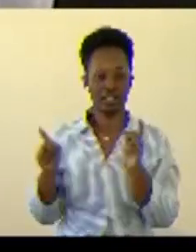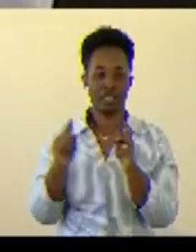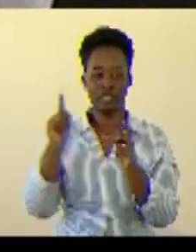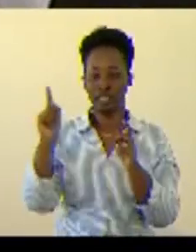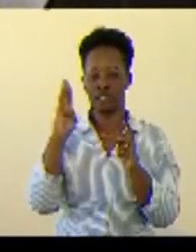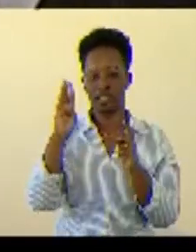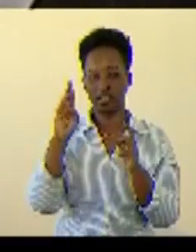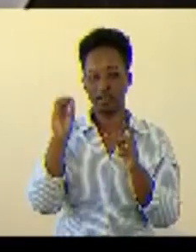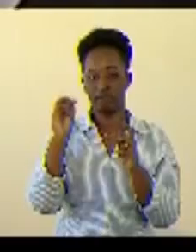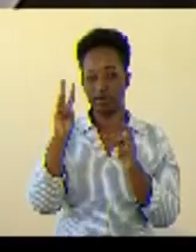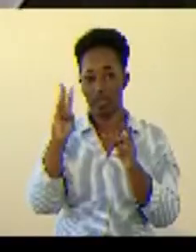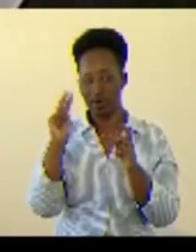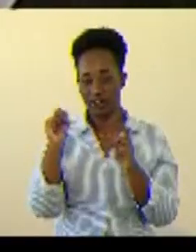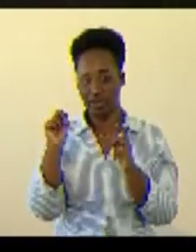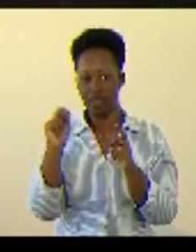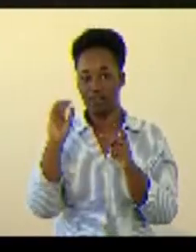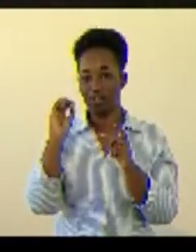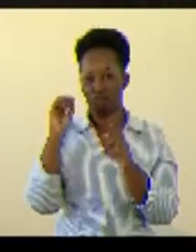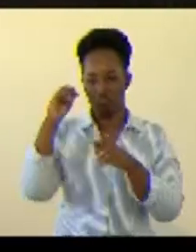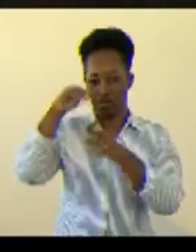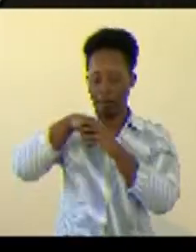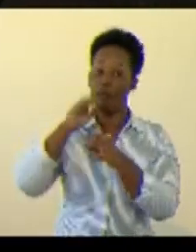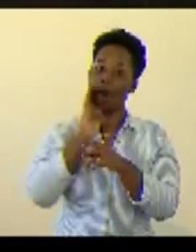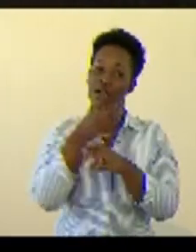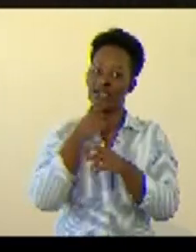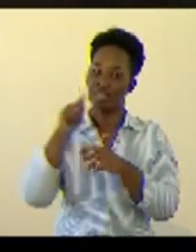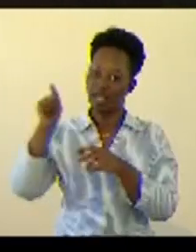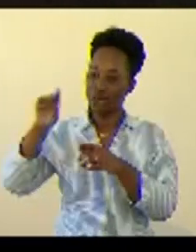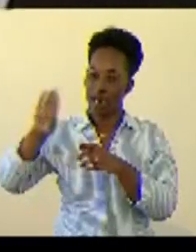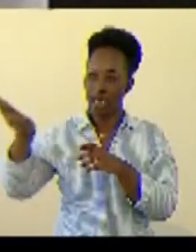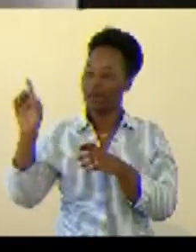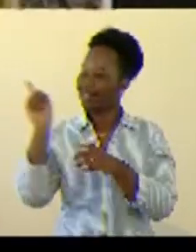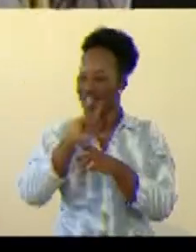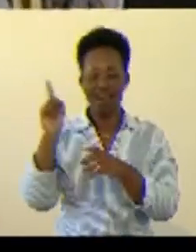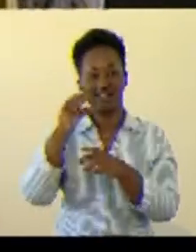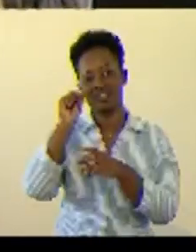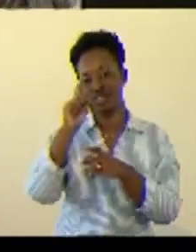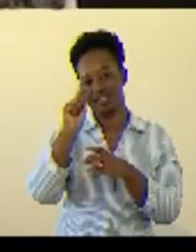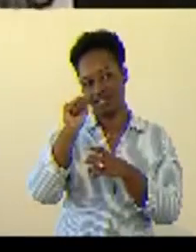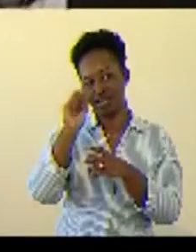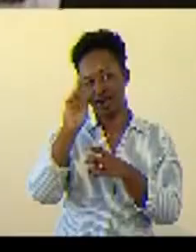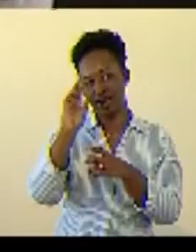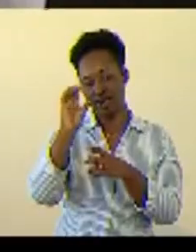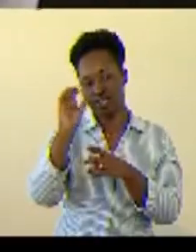brown color persists of iodine solution. So meaning that solution, there is absence of starch. But this one is